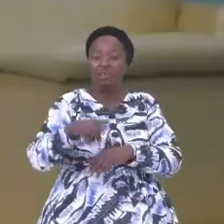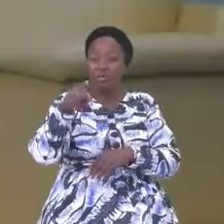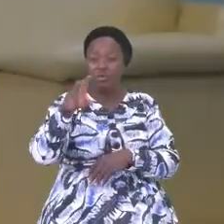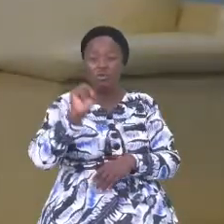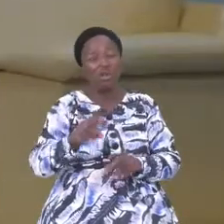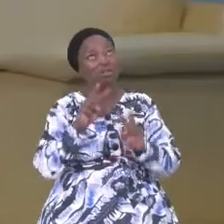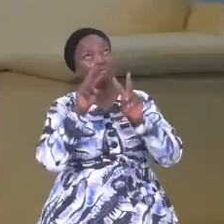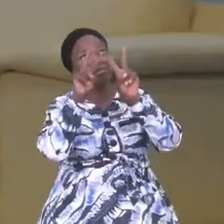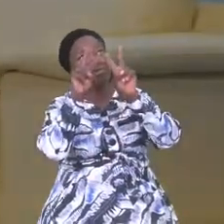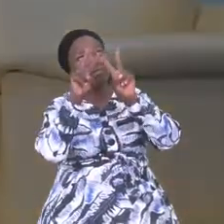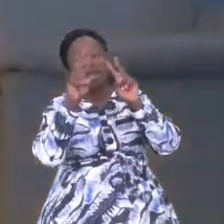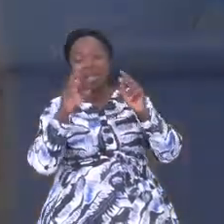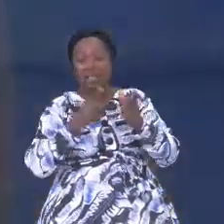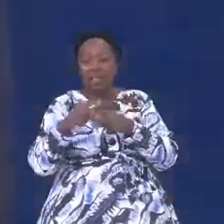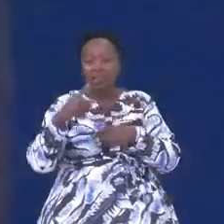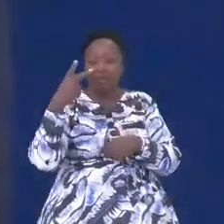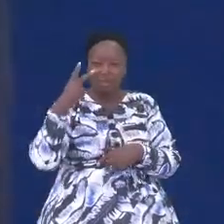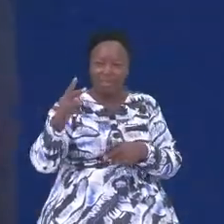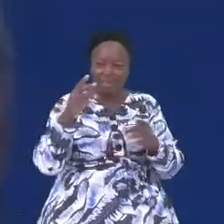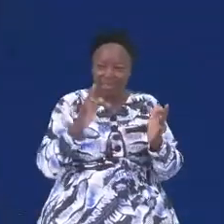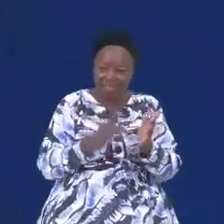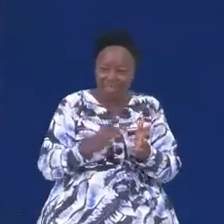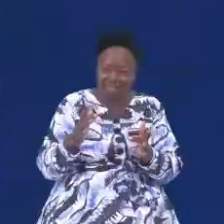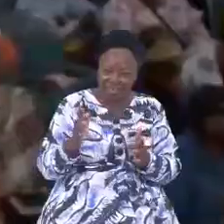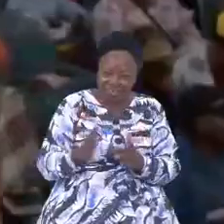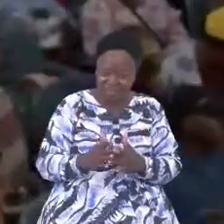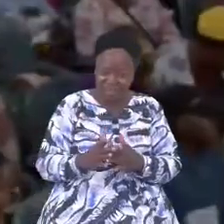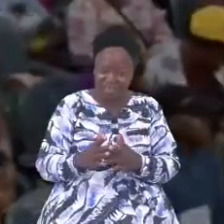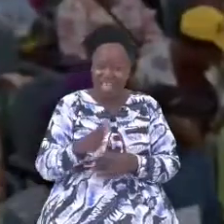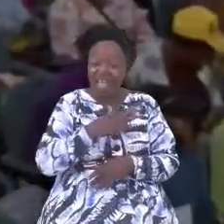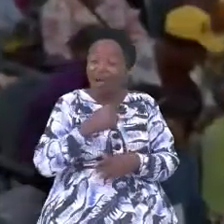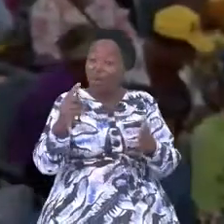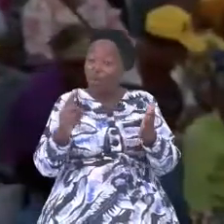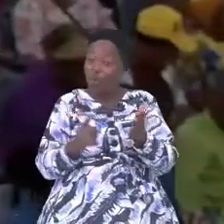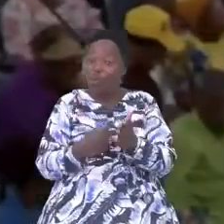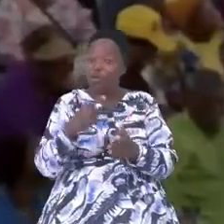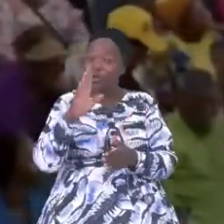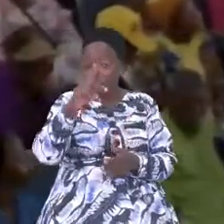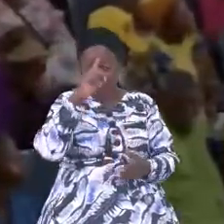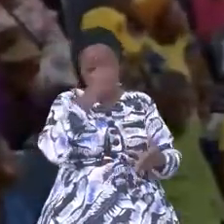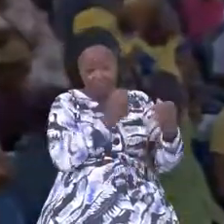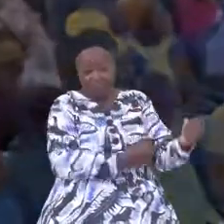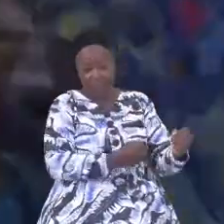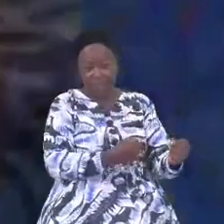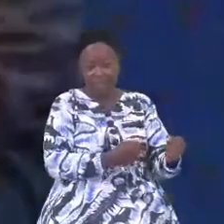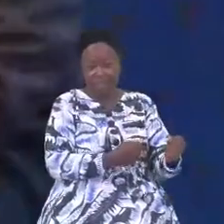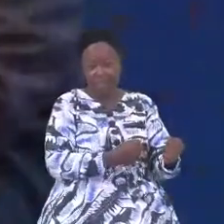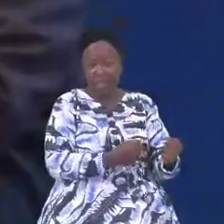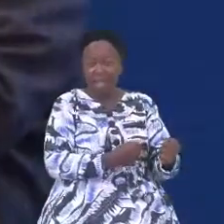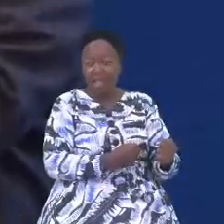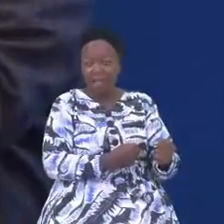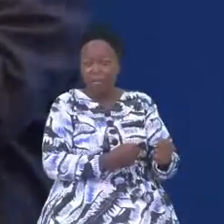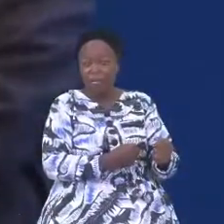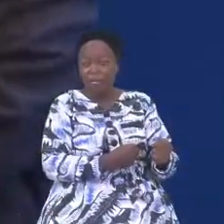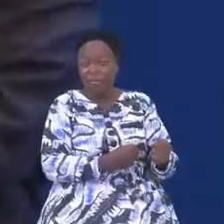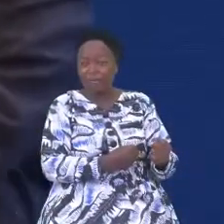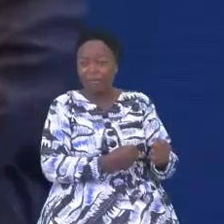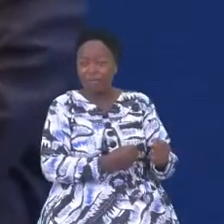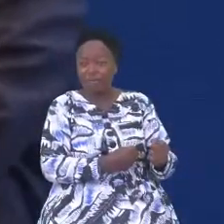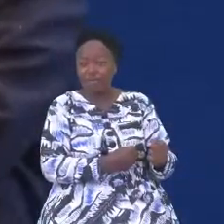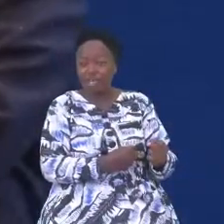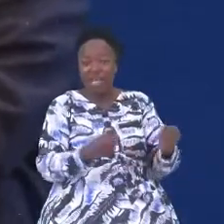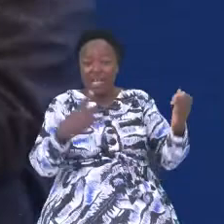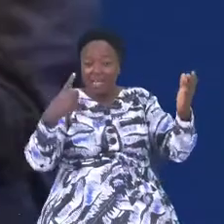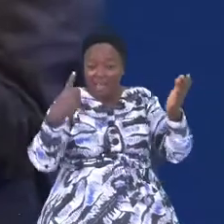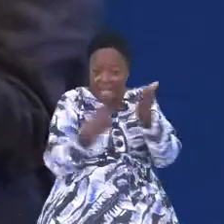look, you will see Jesus. And once your faith will catch the attention